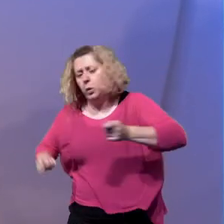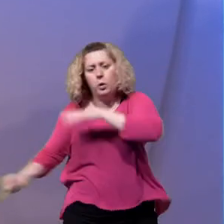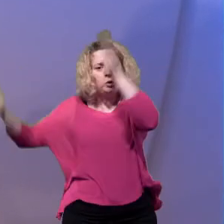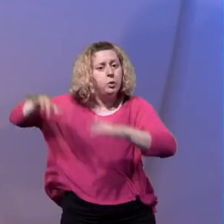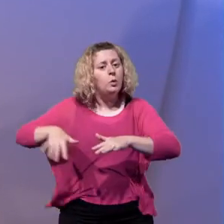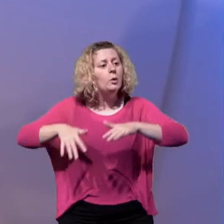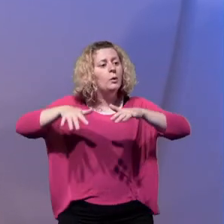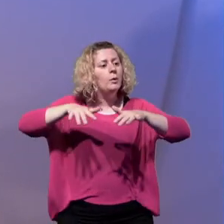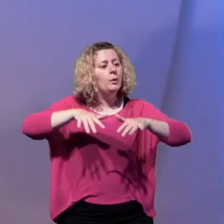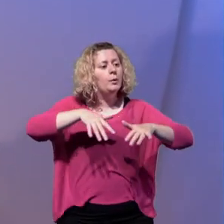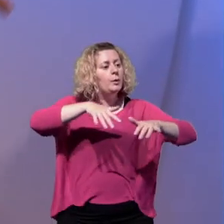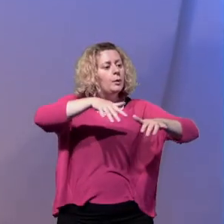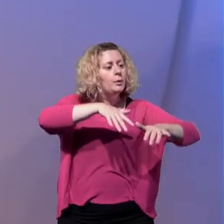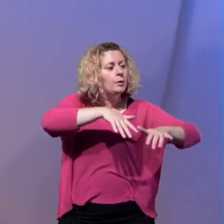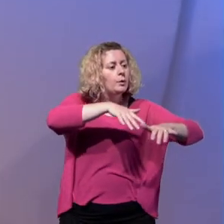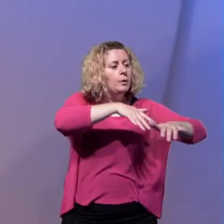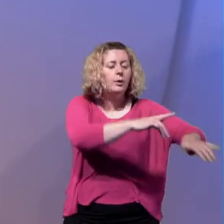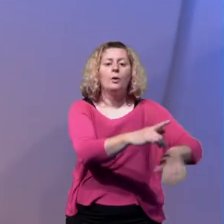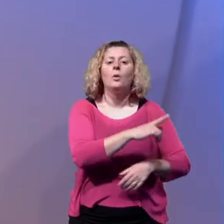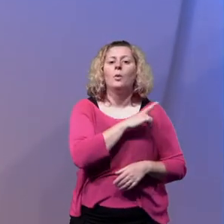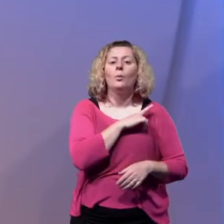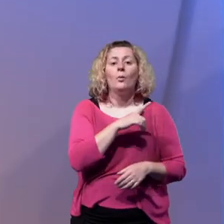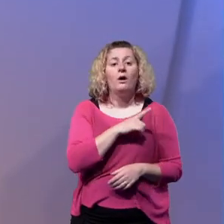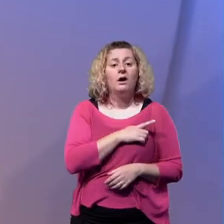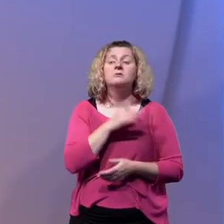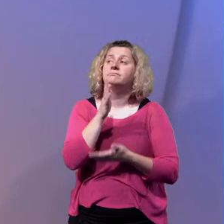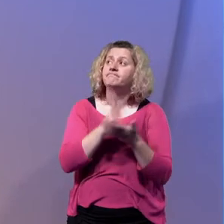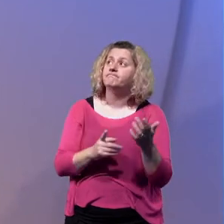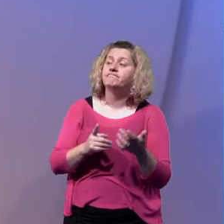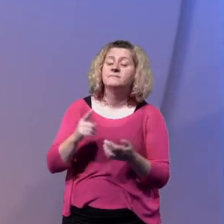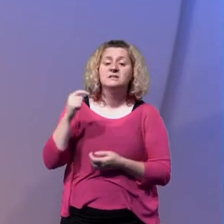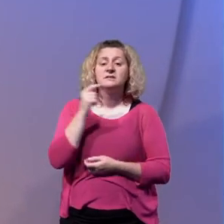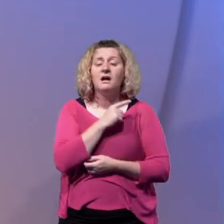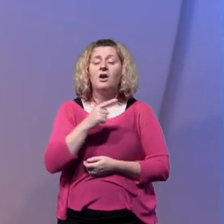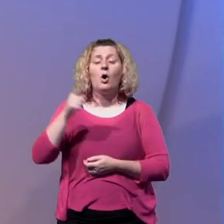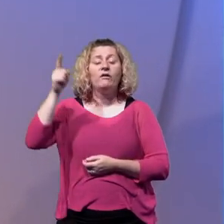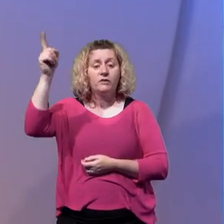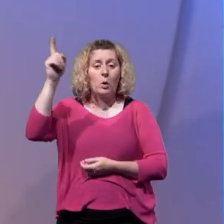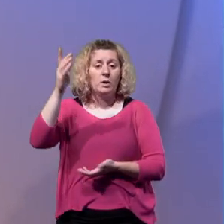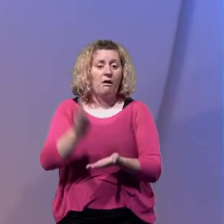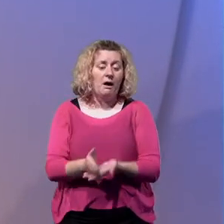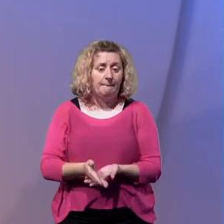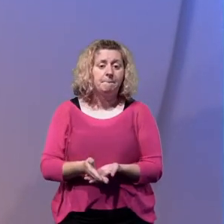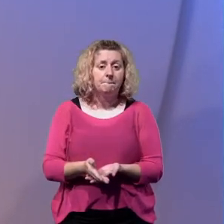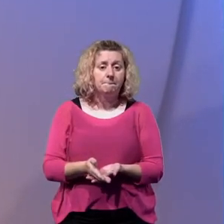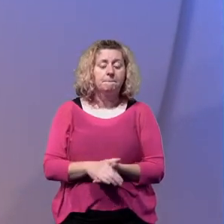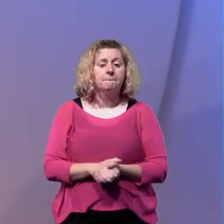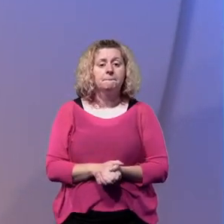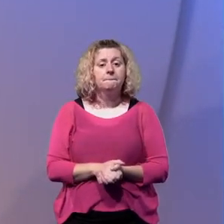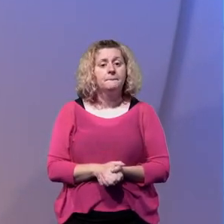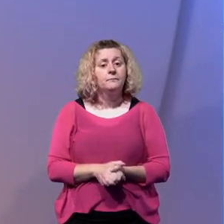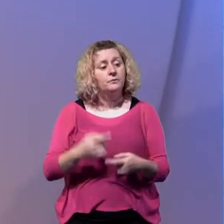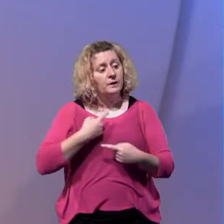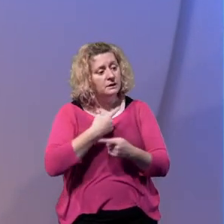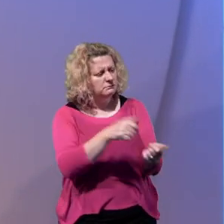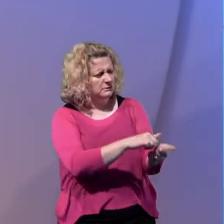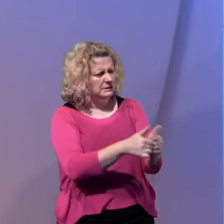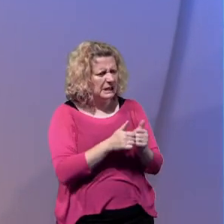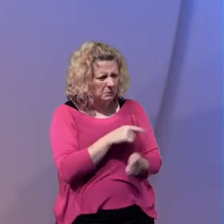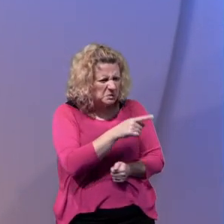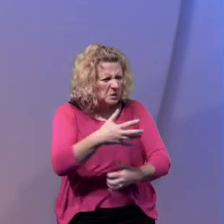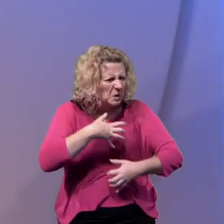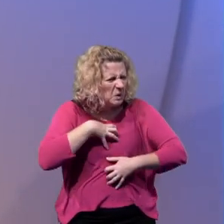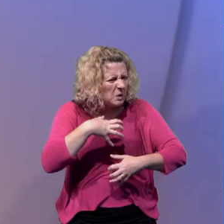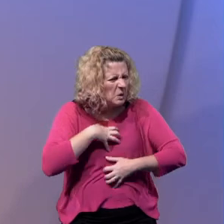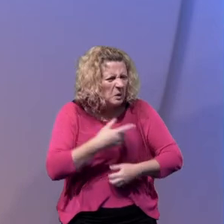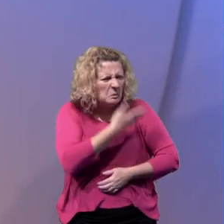1, the Son of God. He flattens a storm. His disciples he said to his disciples, "Why are you so afraid? You still